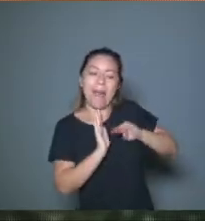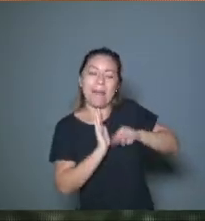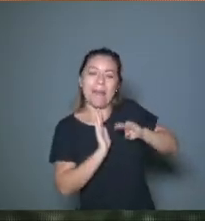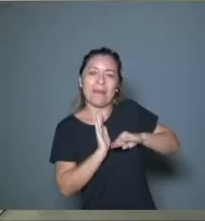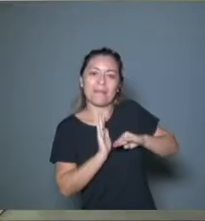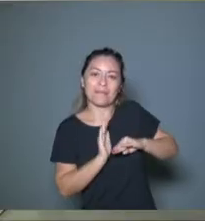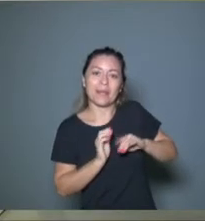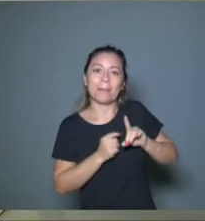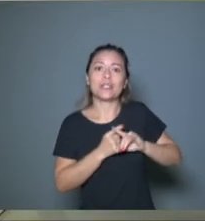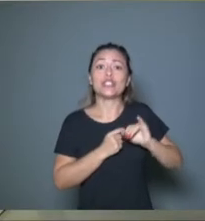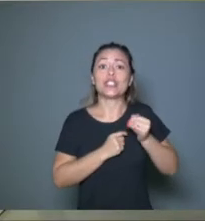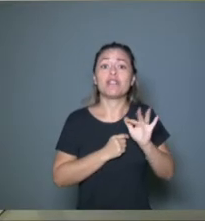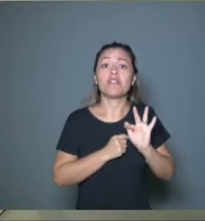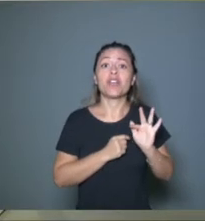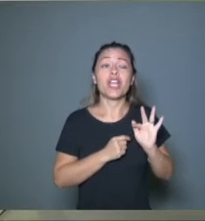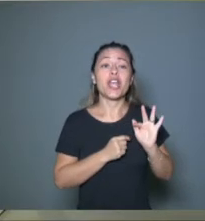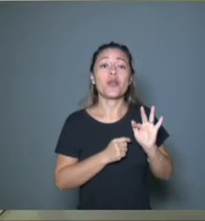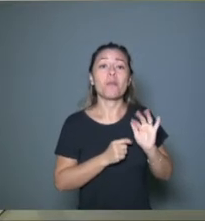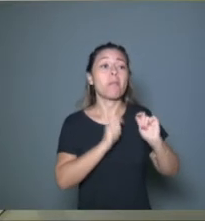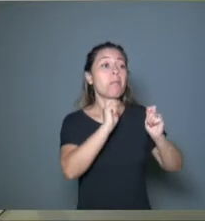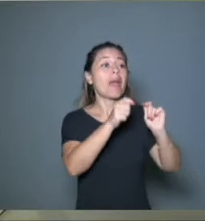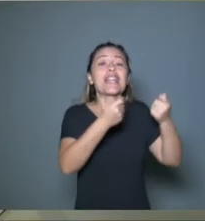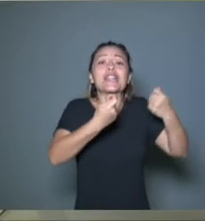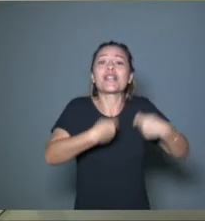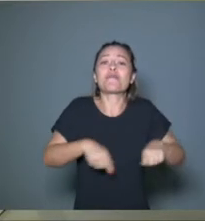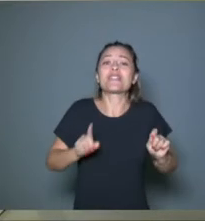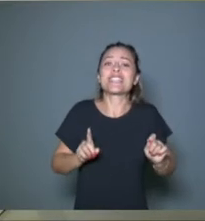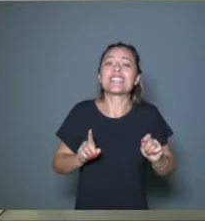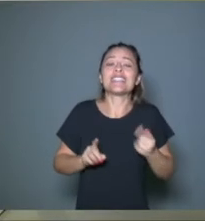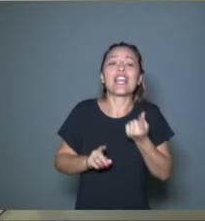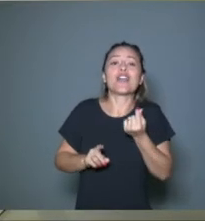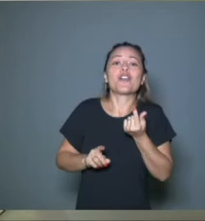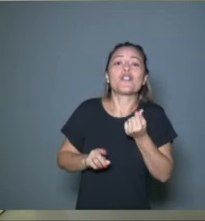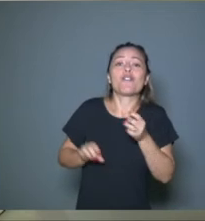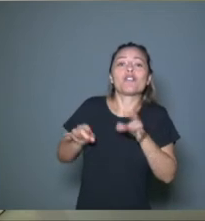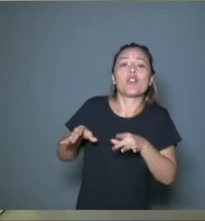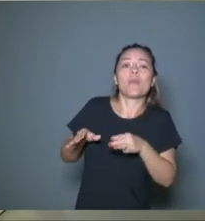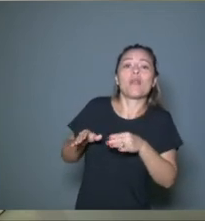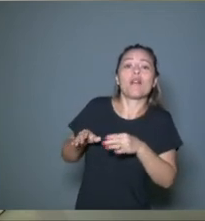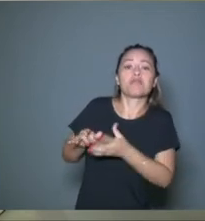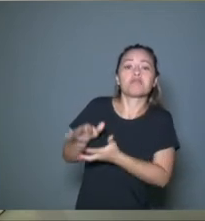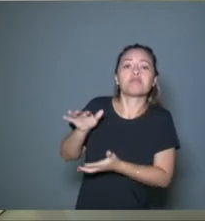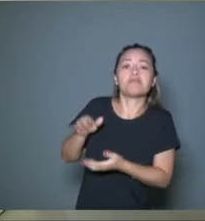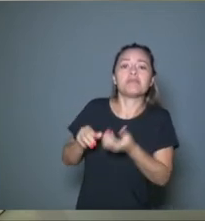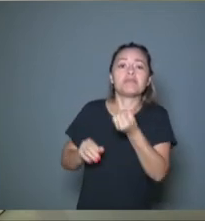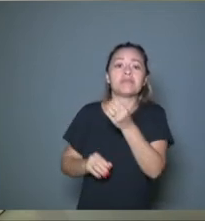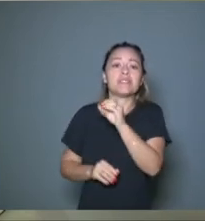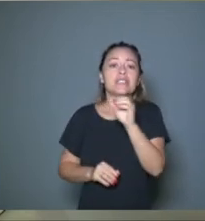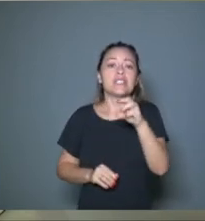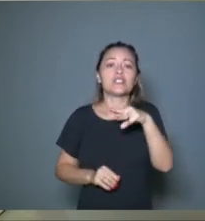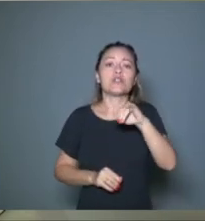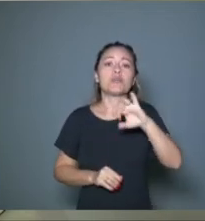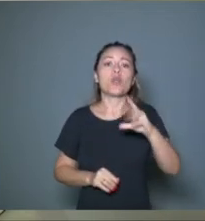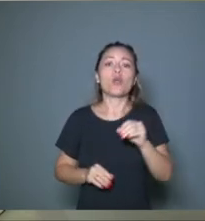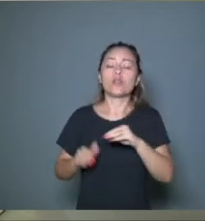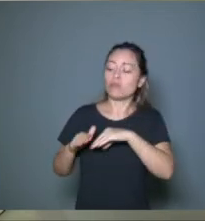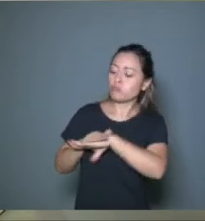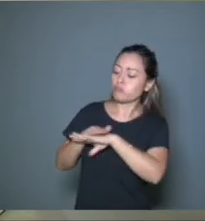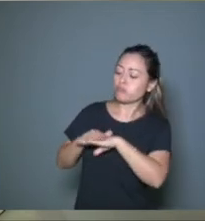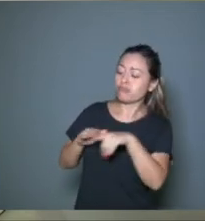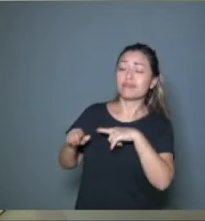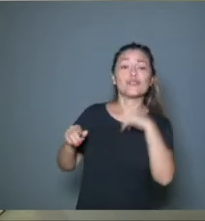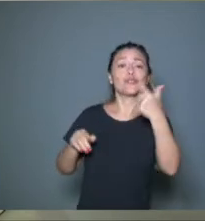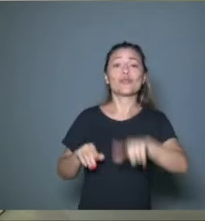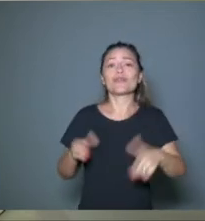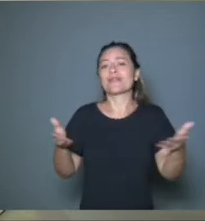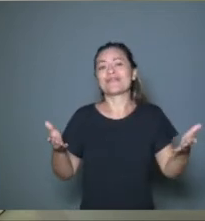2.45 indicator. And now, January and February, because we've paid all of the suppliers, we are going to